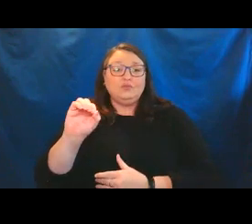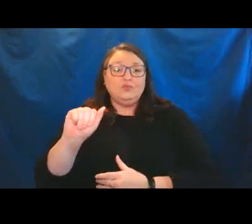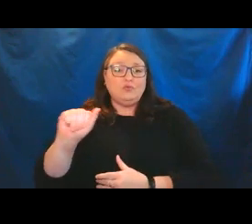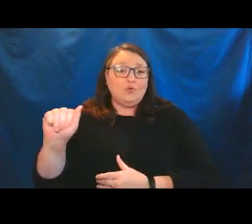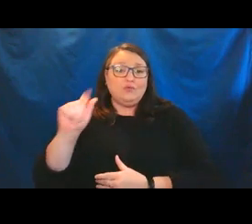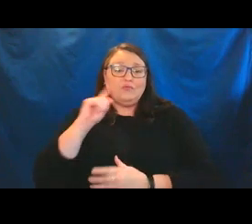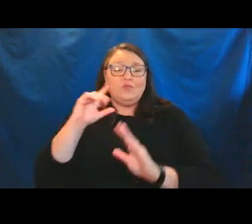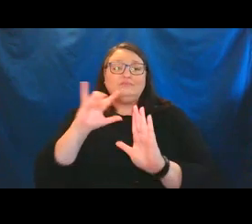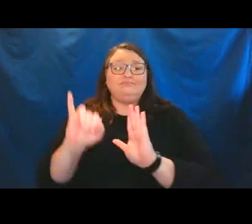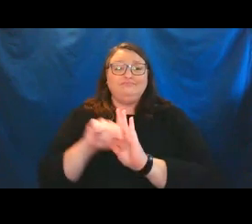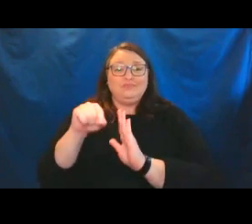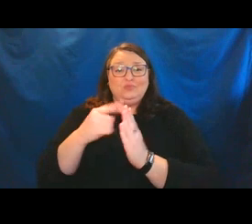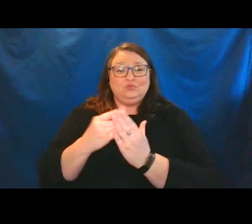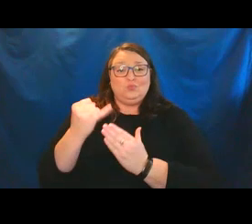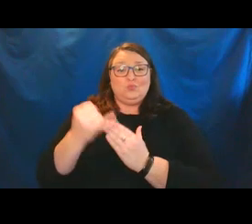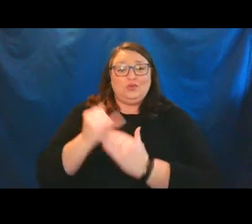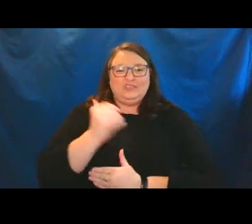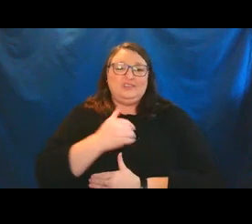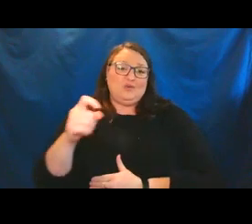this project and our needs.